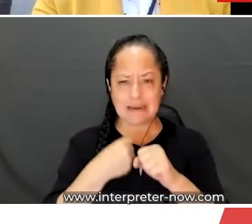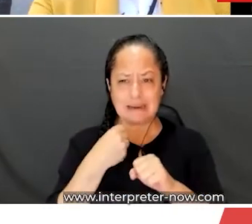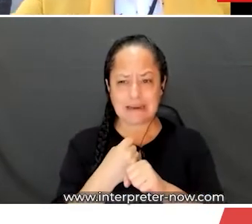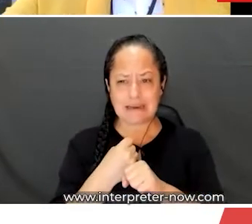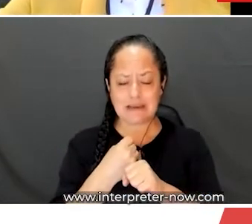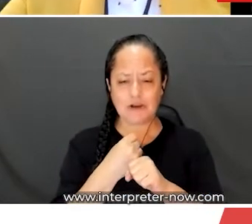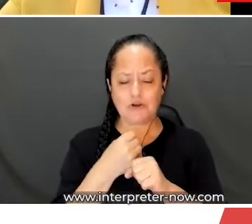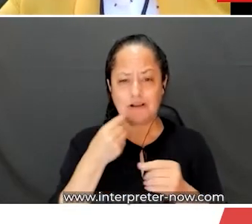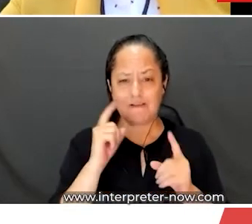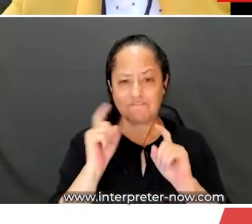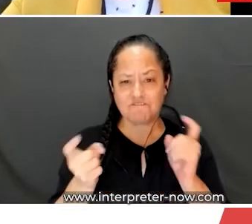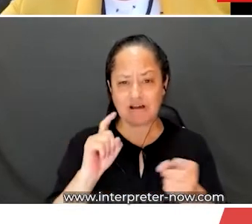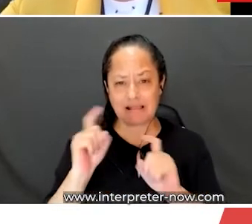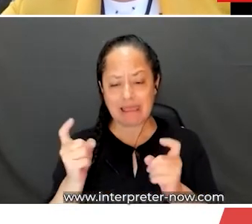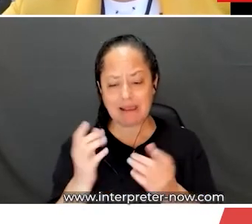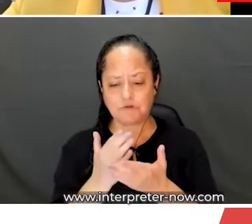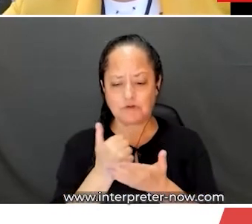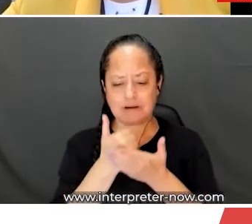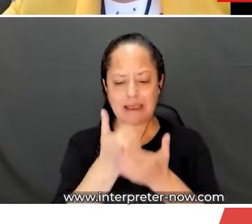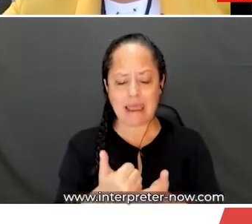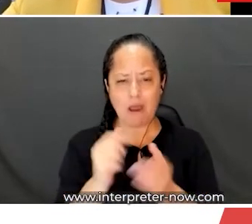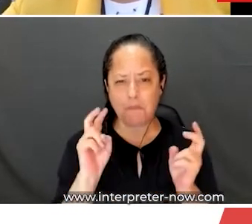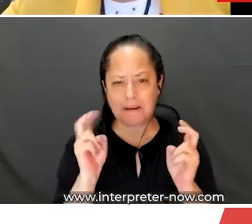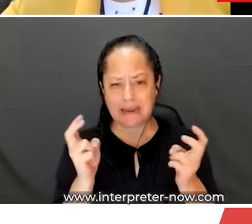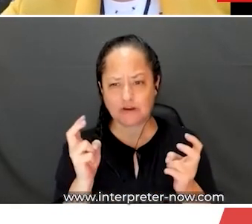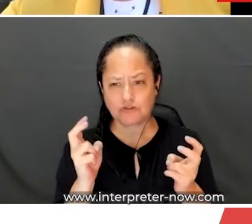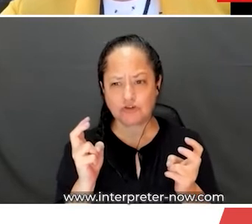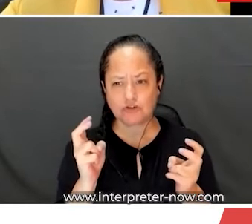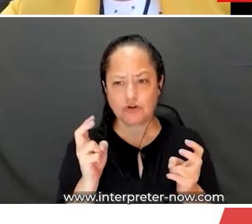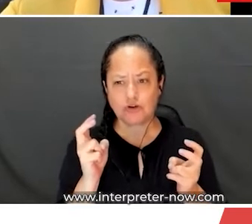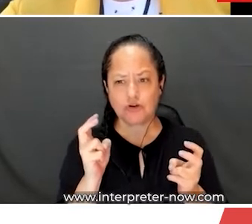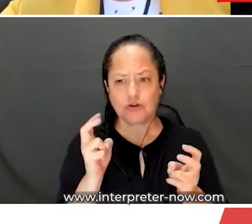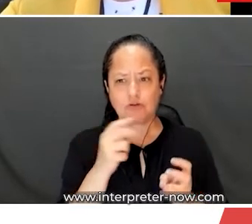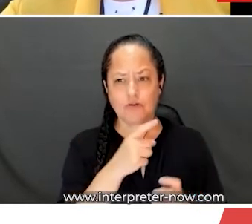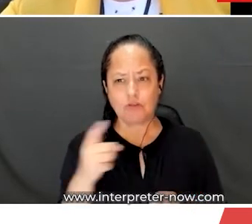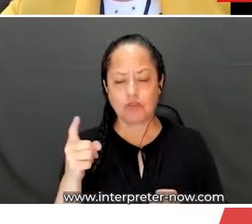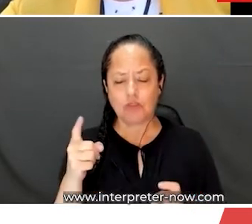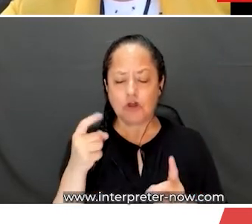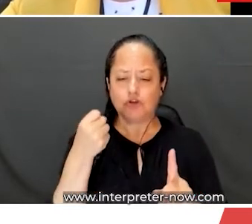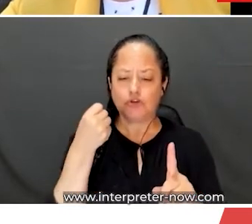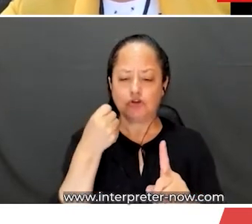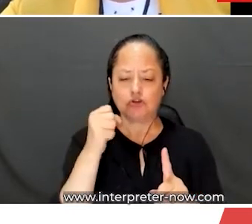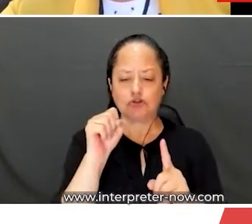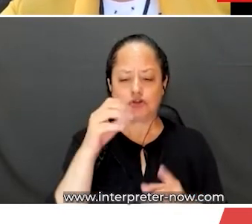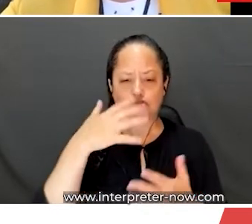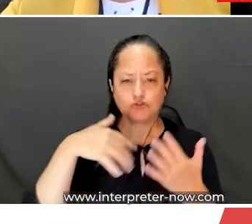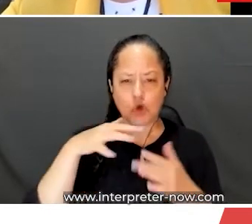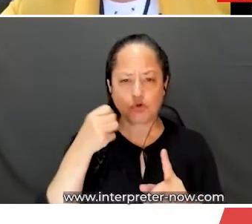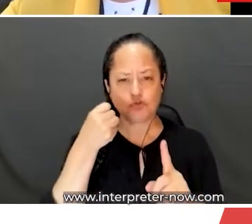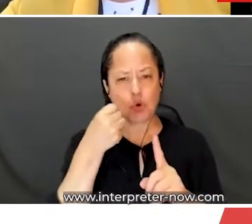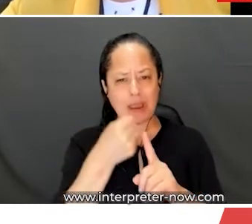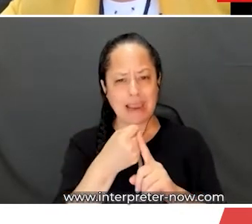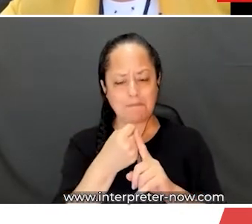certain issues. Later, the marvelous word of social impact came into the